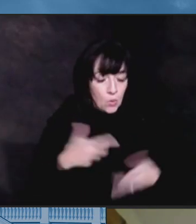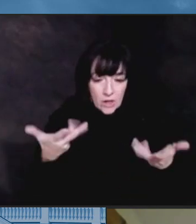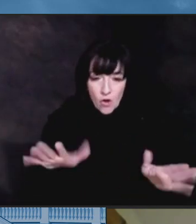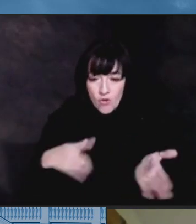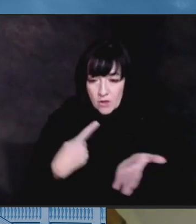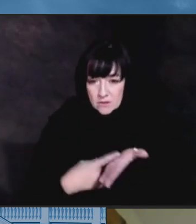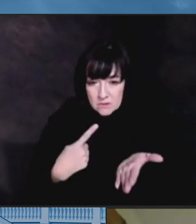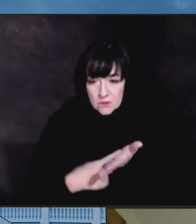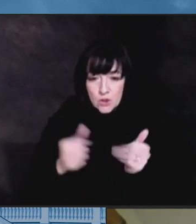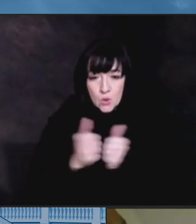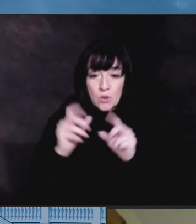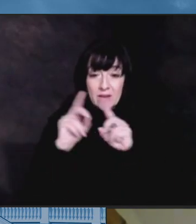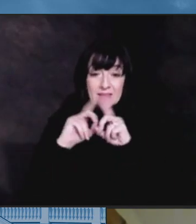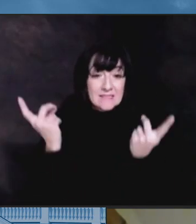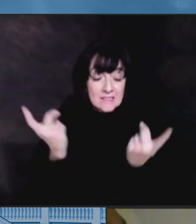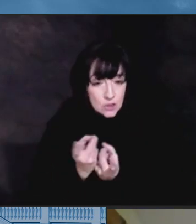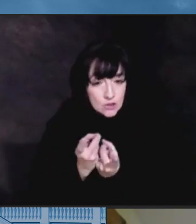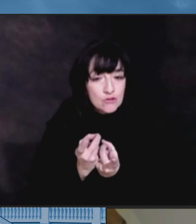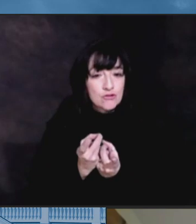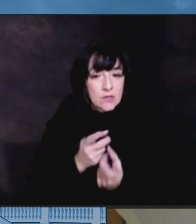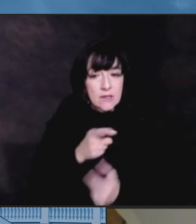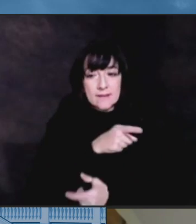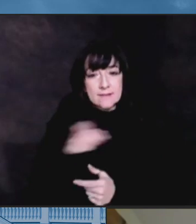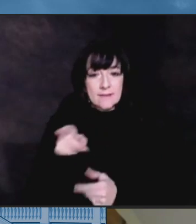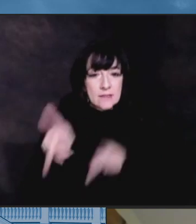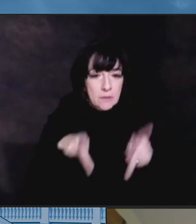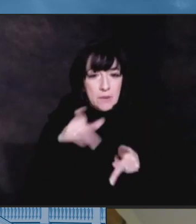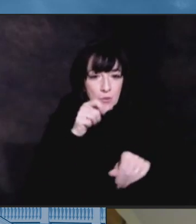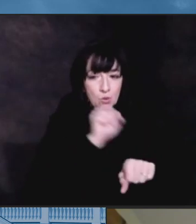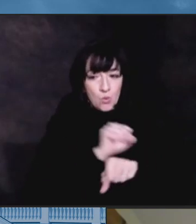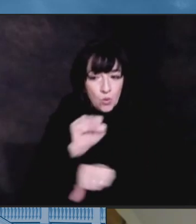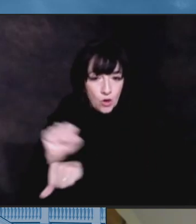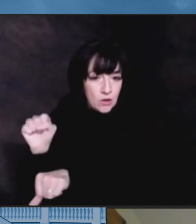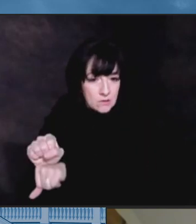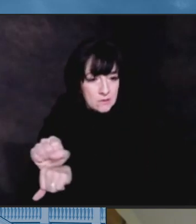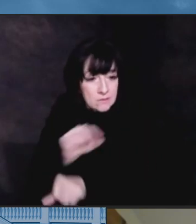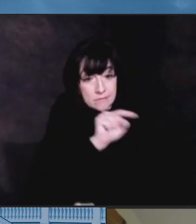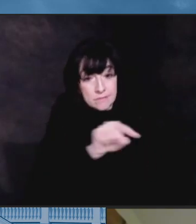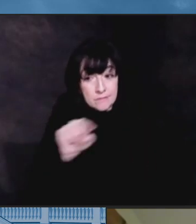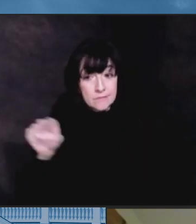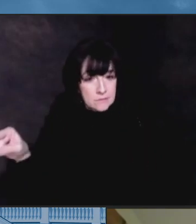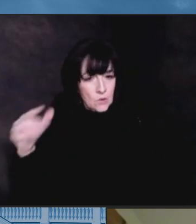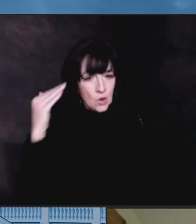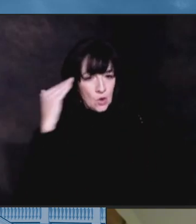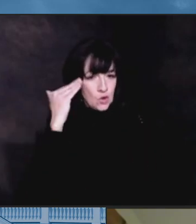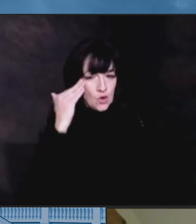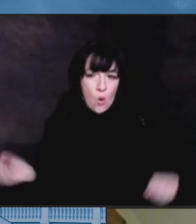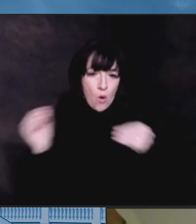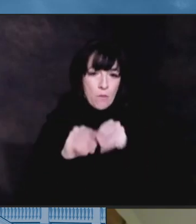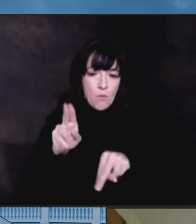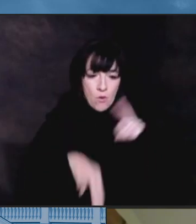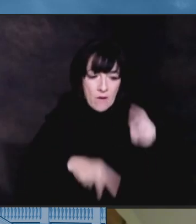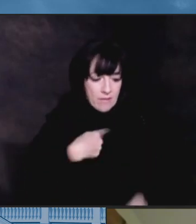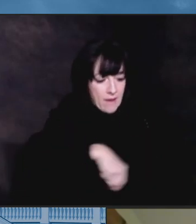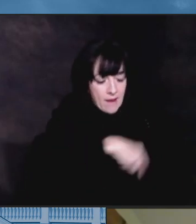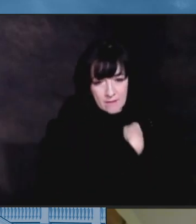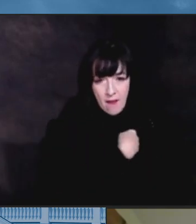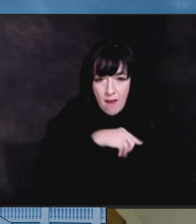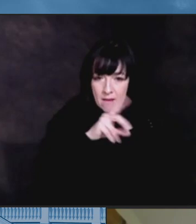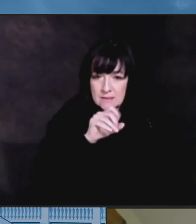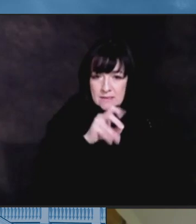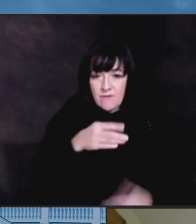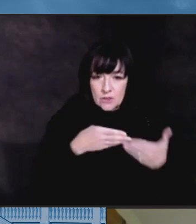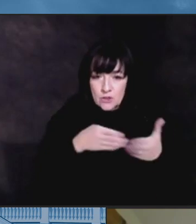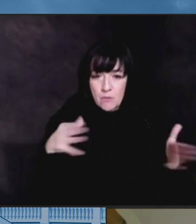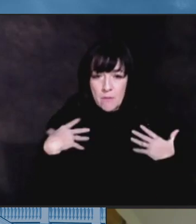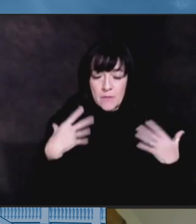and personnel who know and can know, unlike even us or the Division of Public Health,